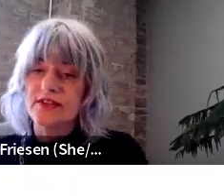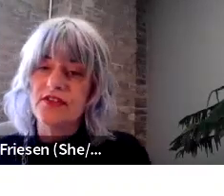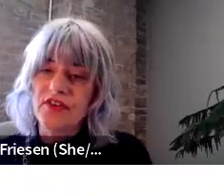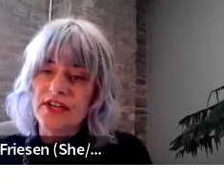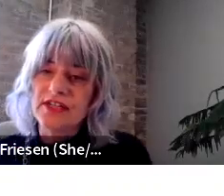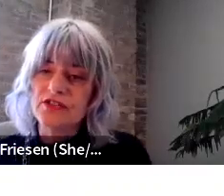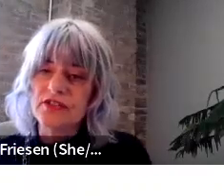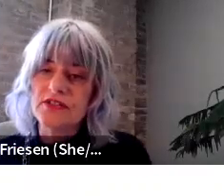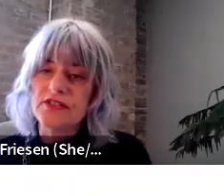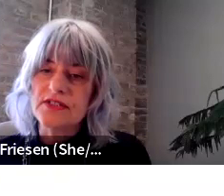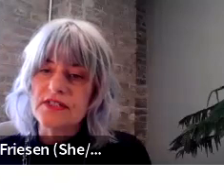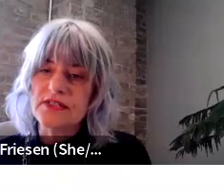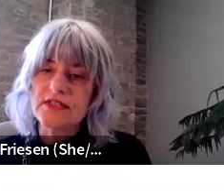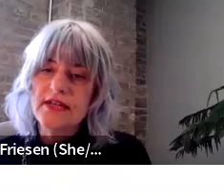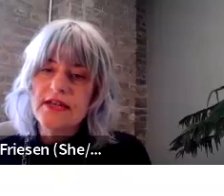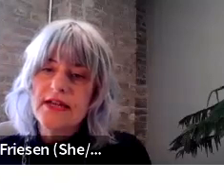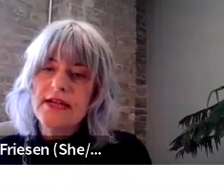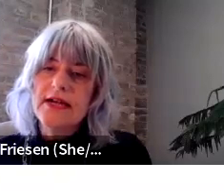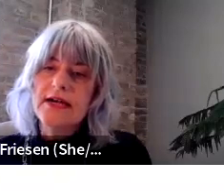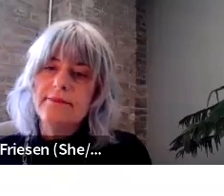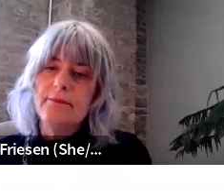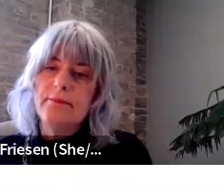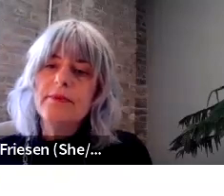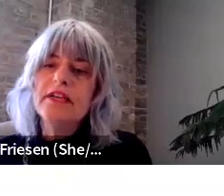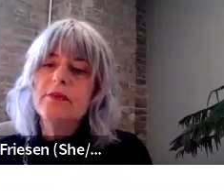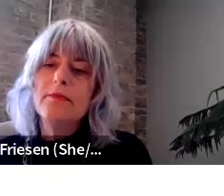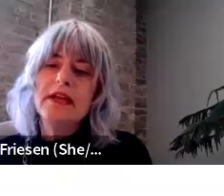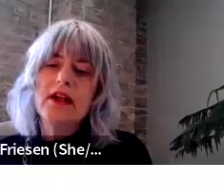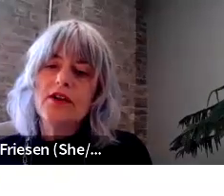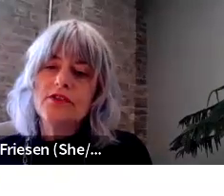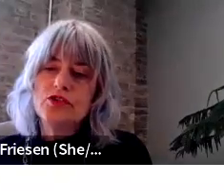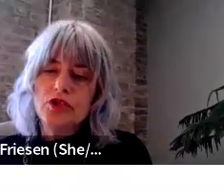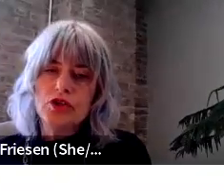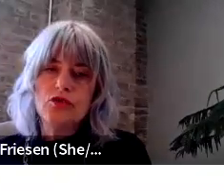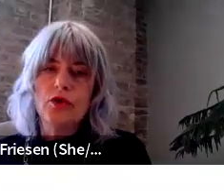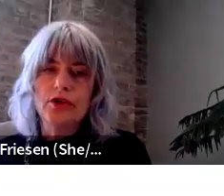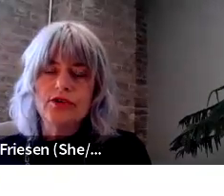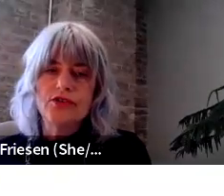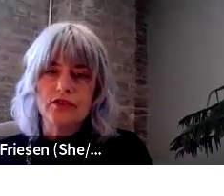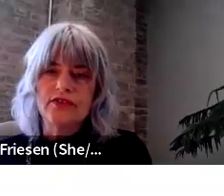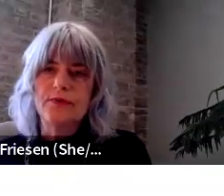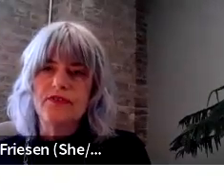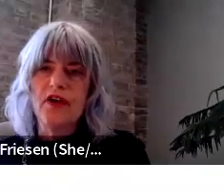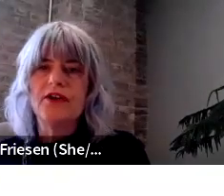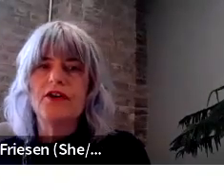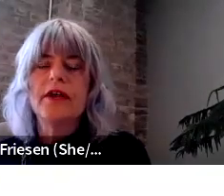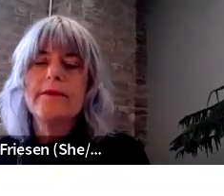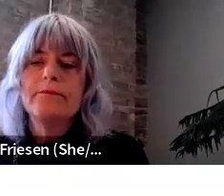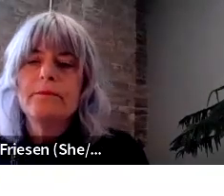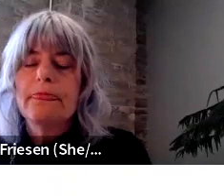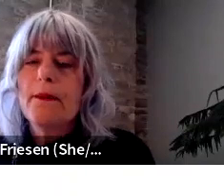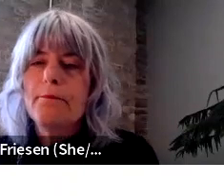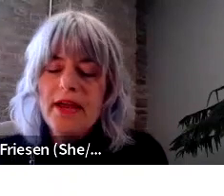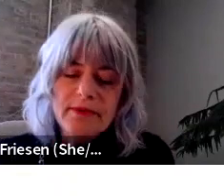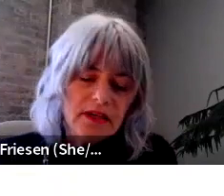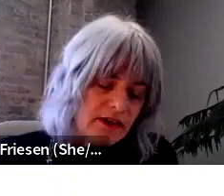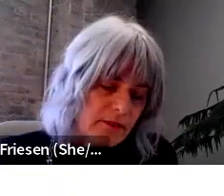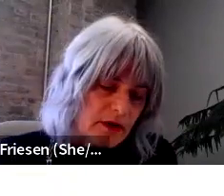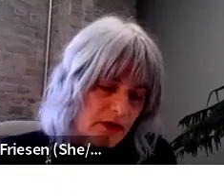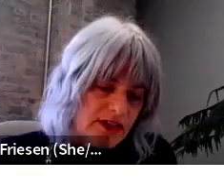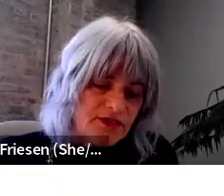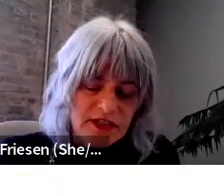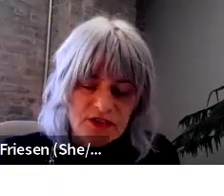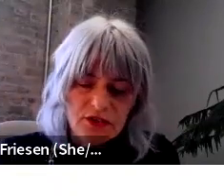not receive the financial assistance. Payment can be made either to you or your service provider.